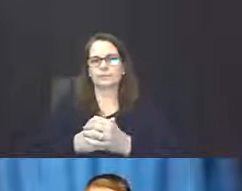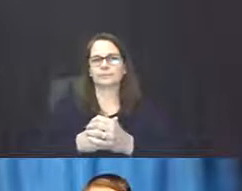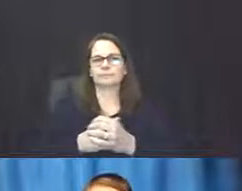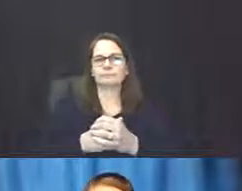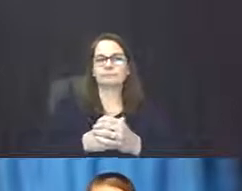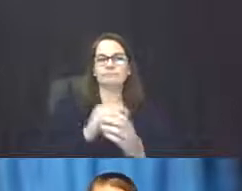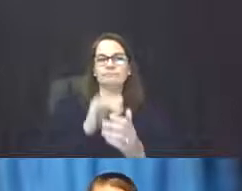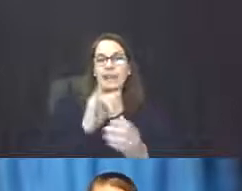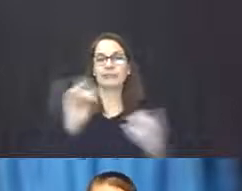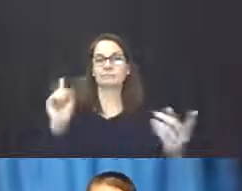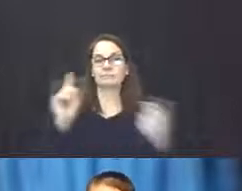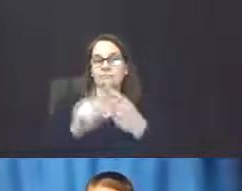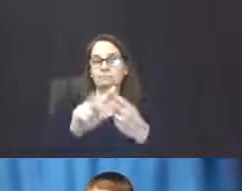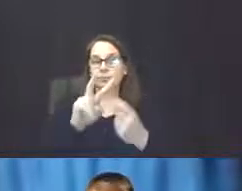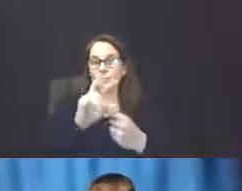me by the director.